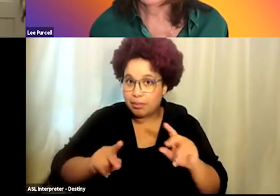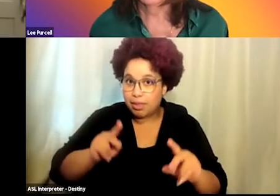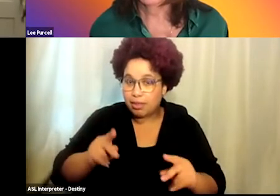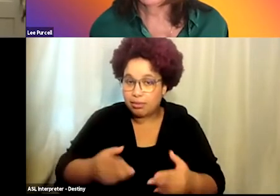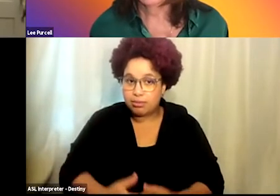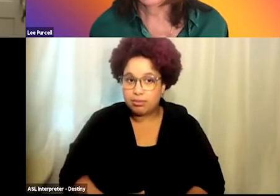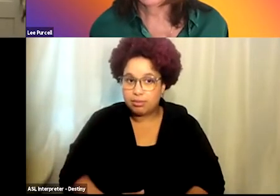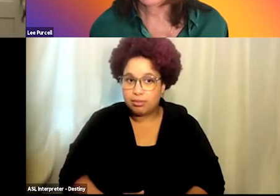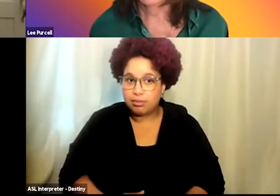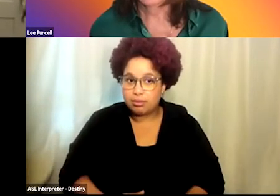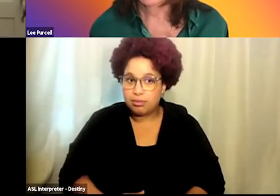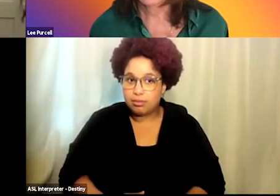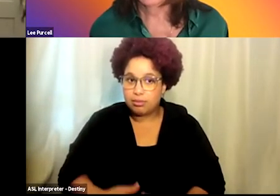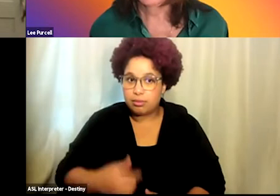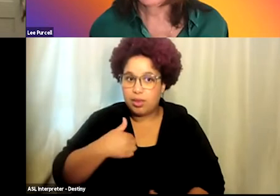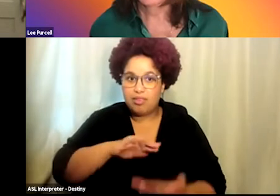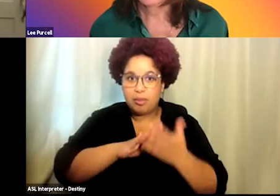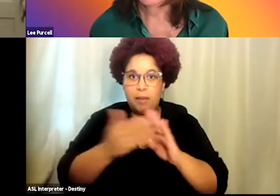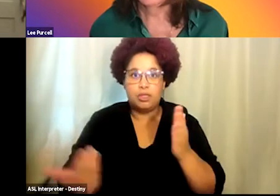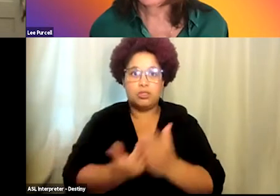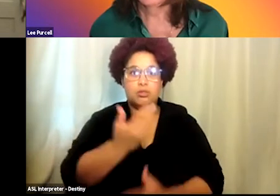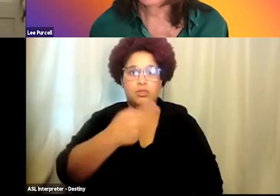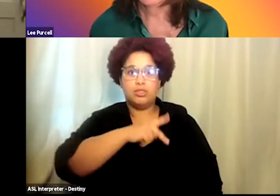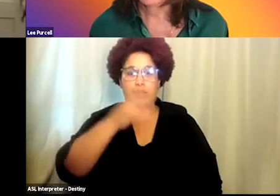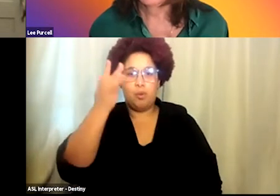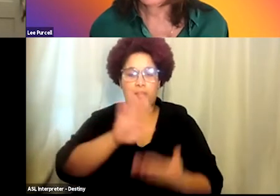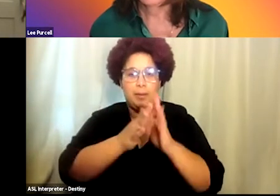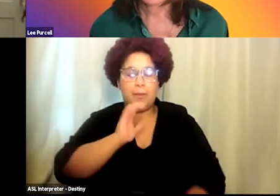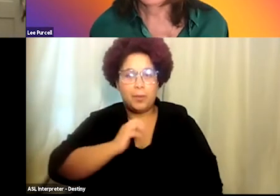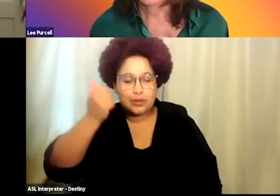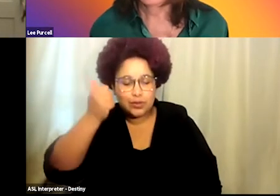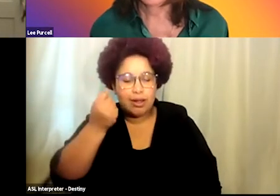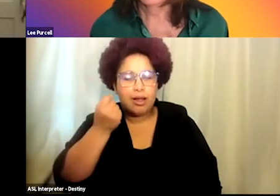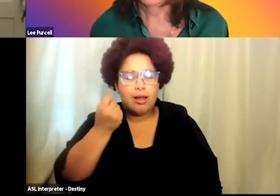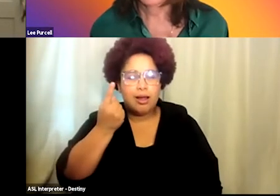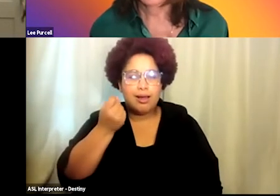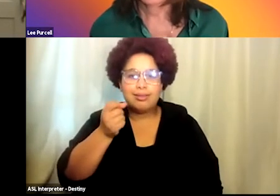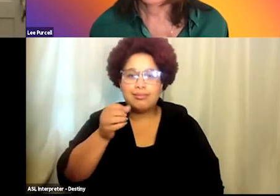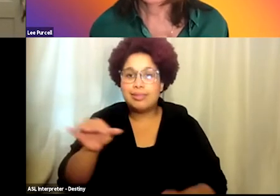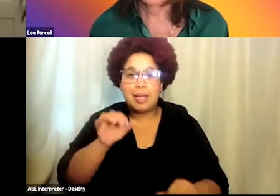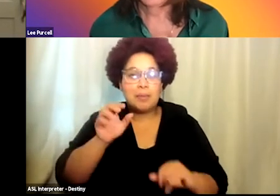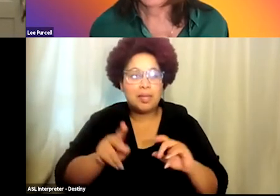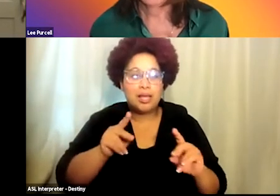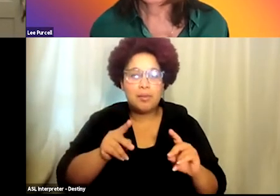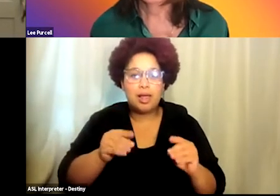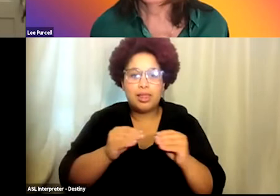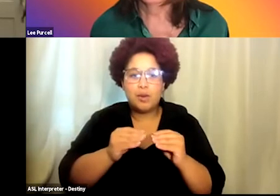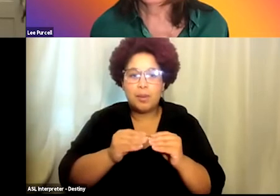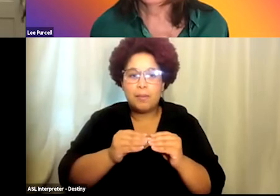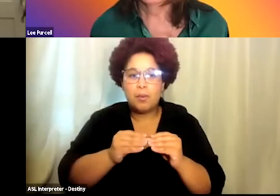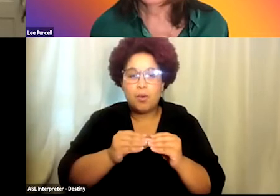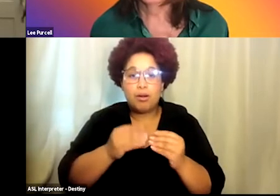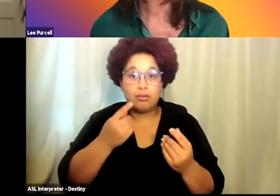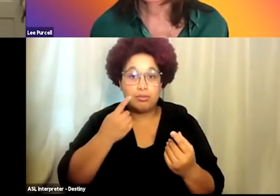haven't assumed another persona just because we're older. We're the same people, maybe a little more